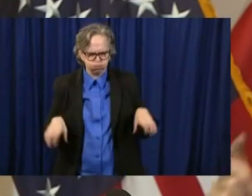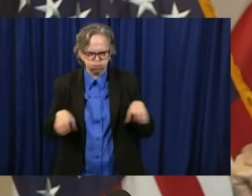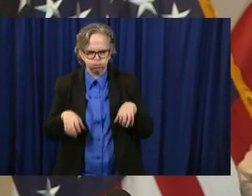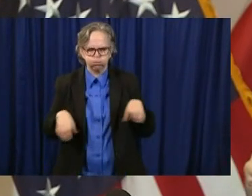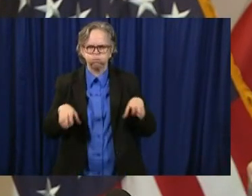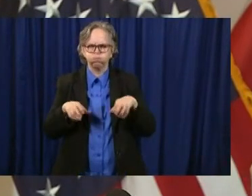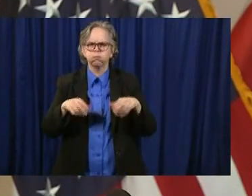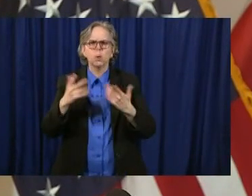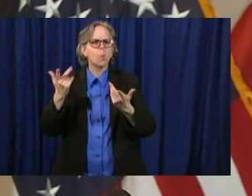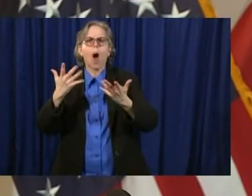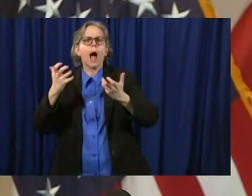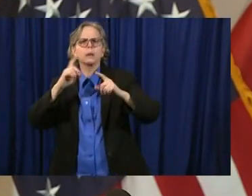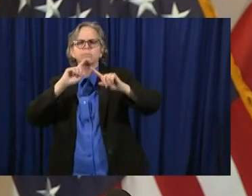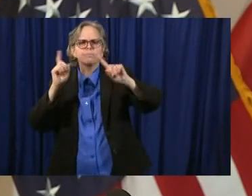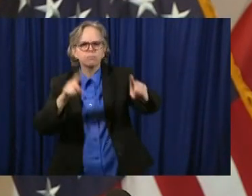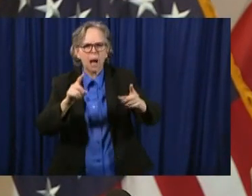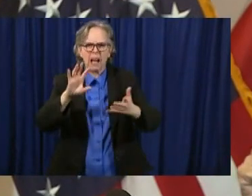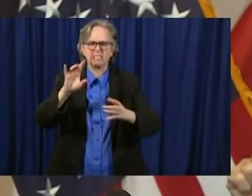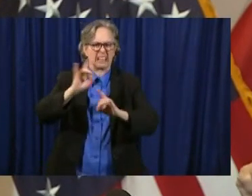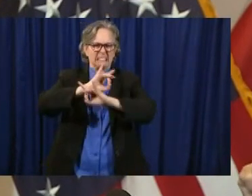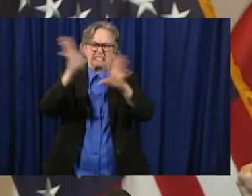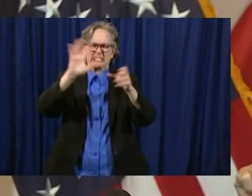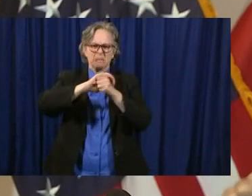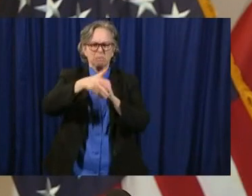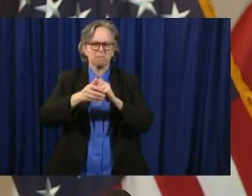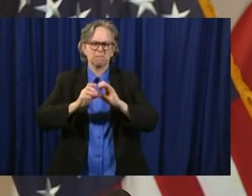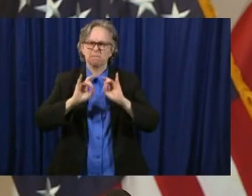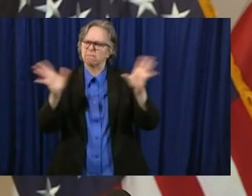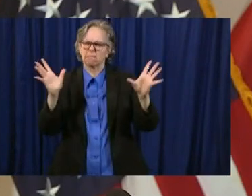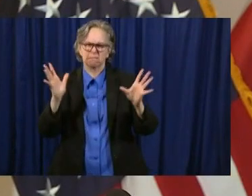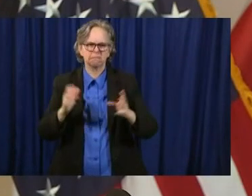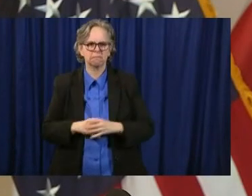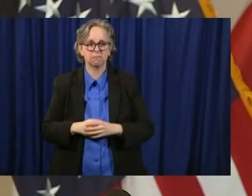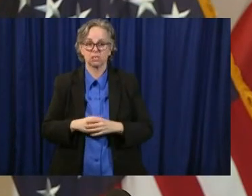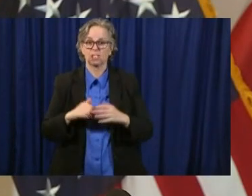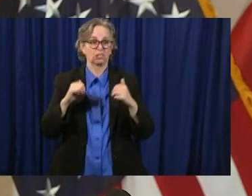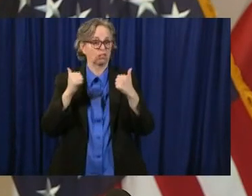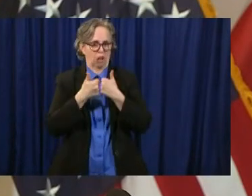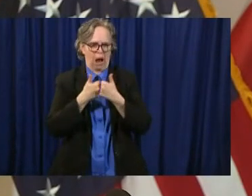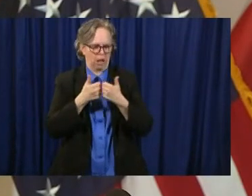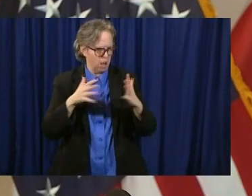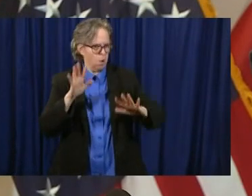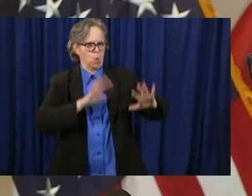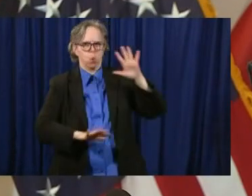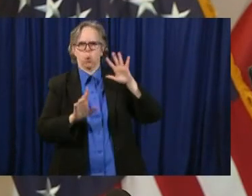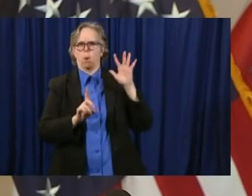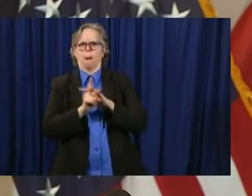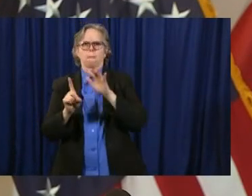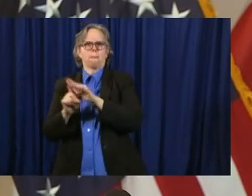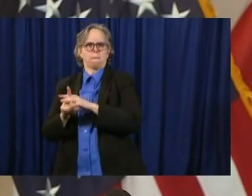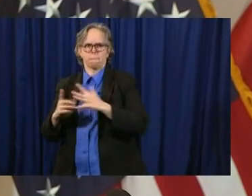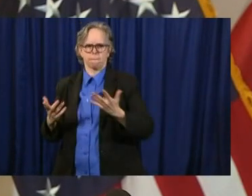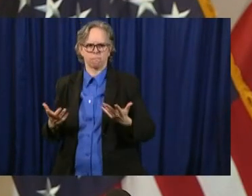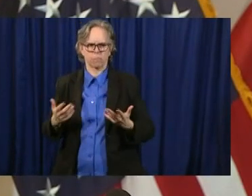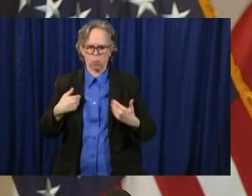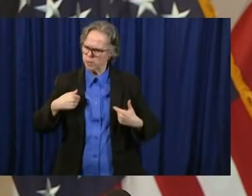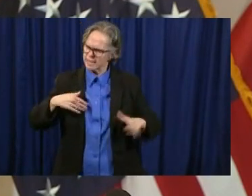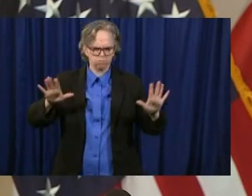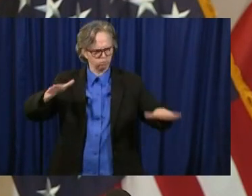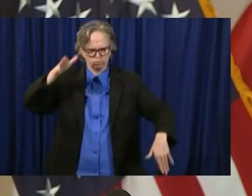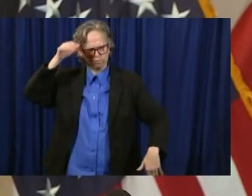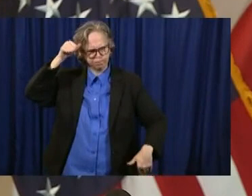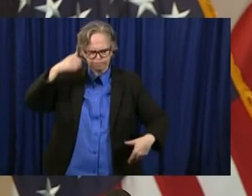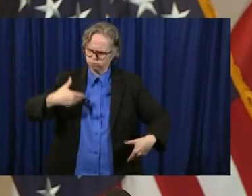COVID-19 pandemic. As our challenges have multiplied, so have our efforts in key areas. In partnership with